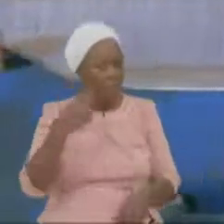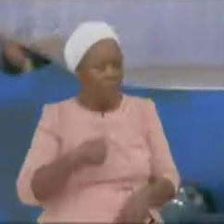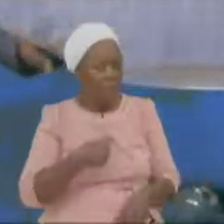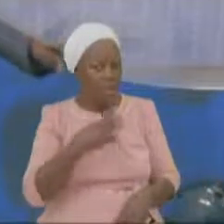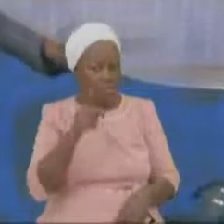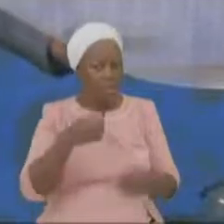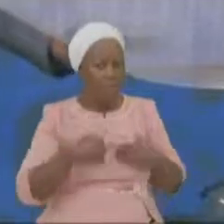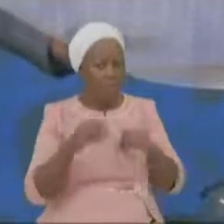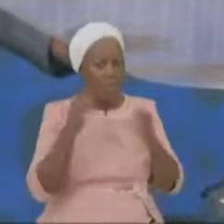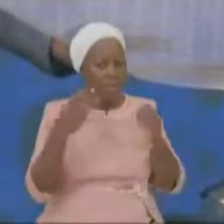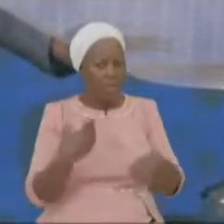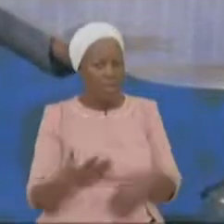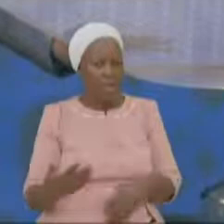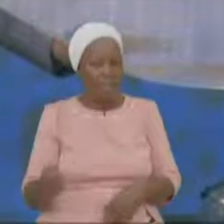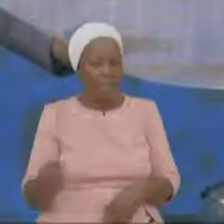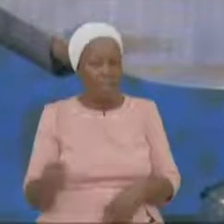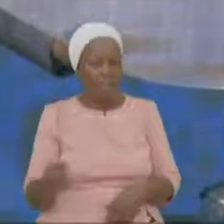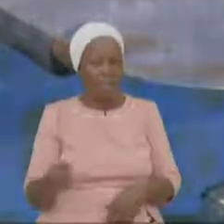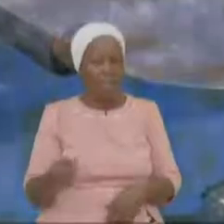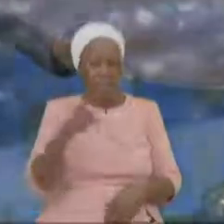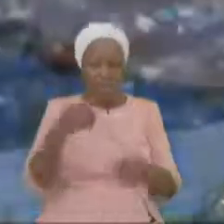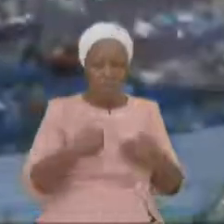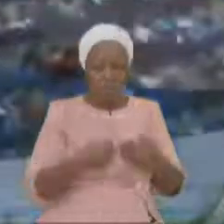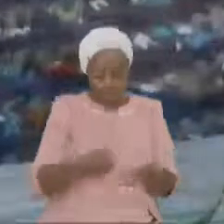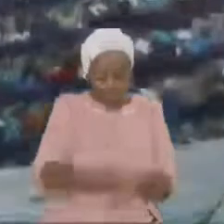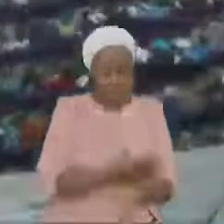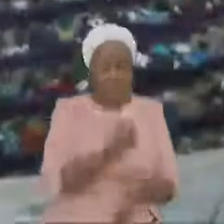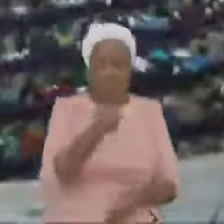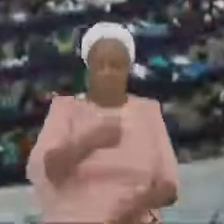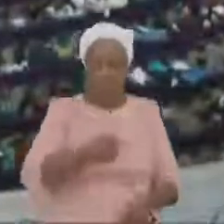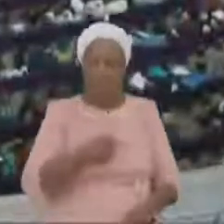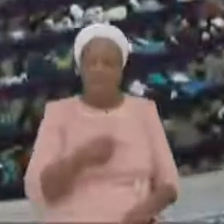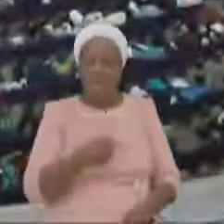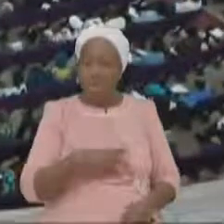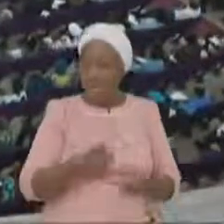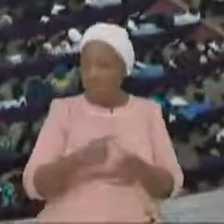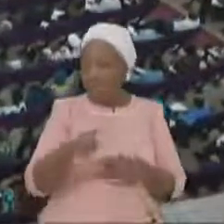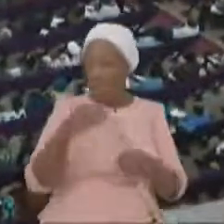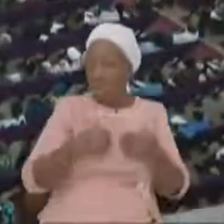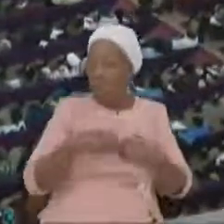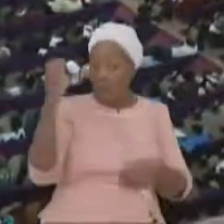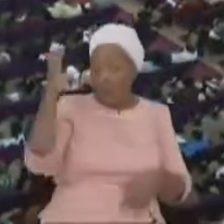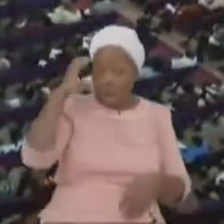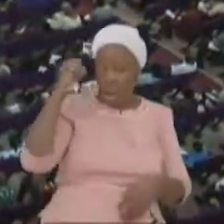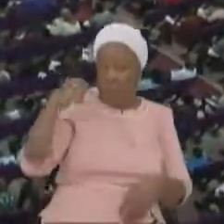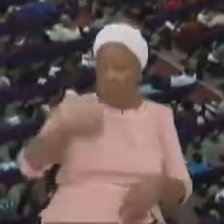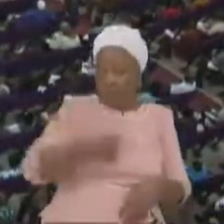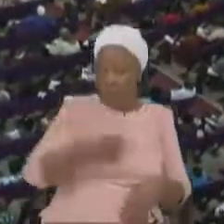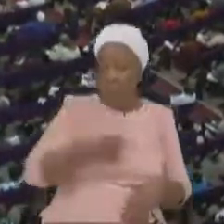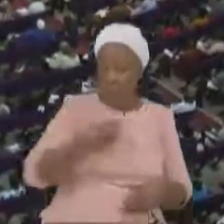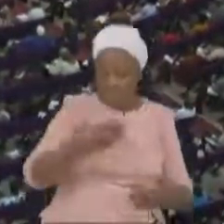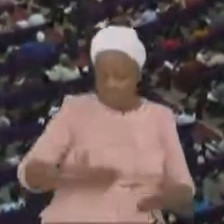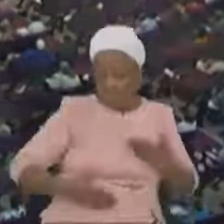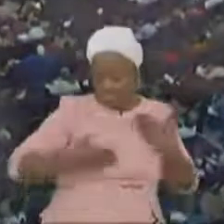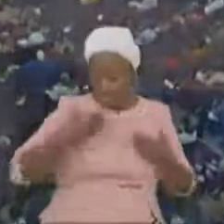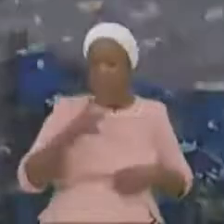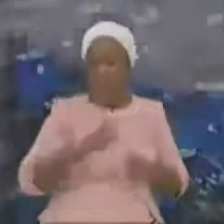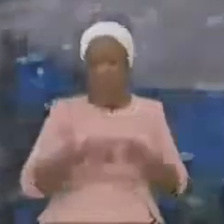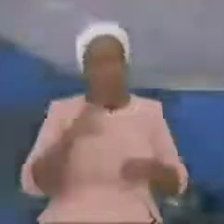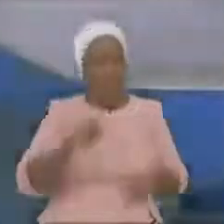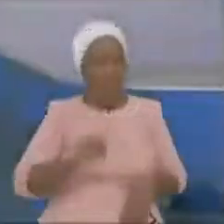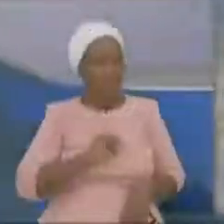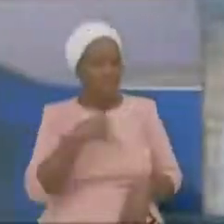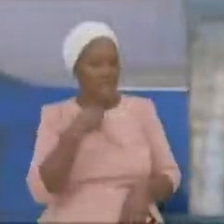many things, you have observed me and you have heard me gladly, can I tell you